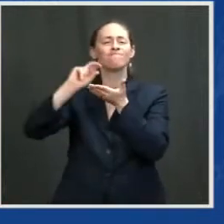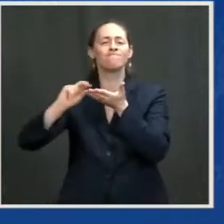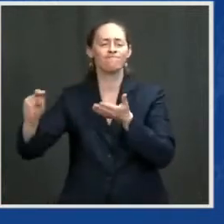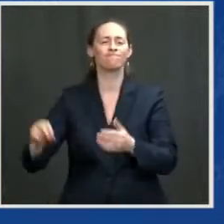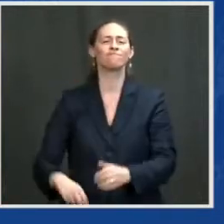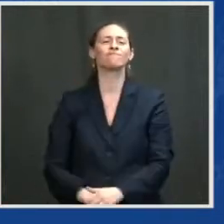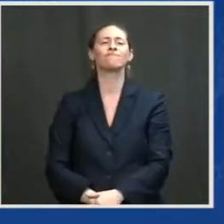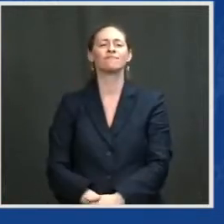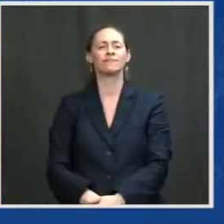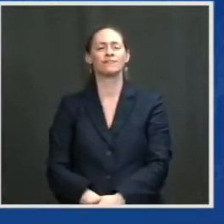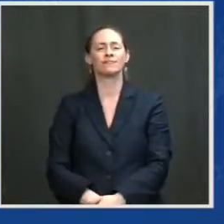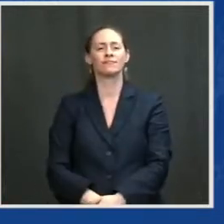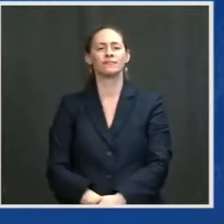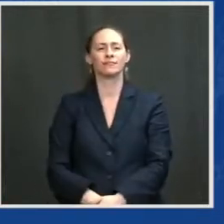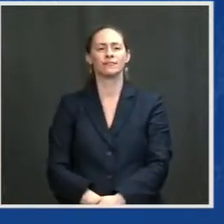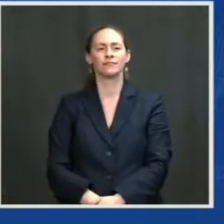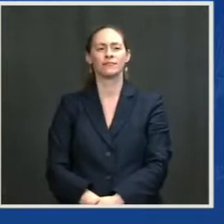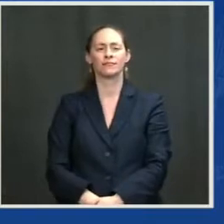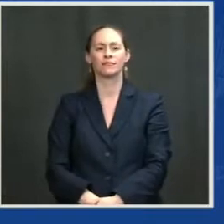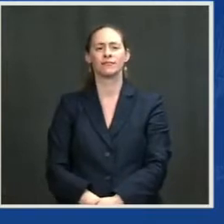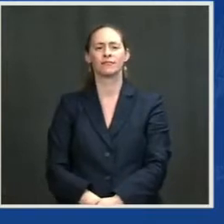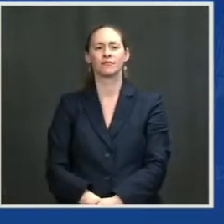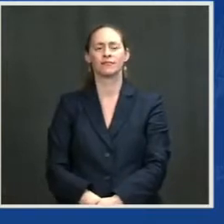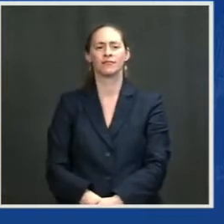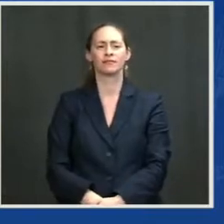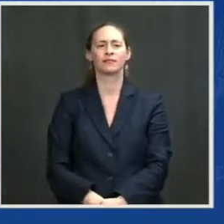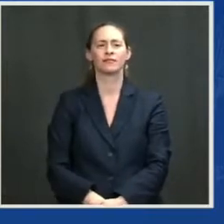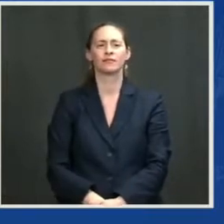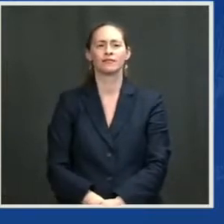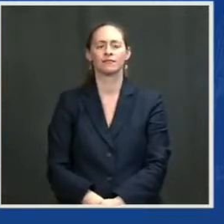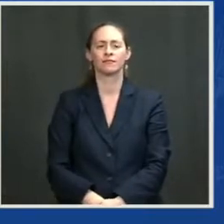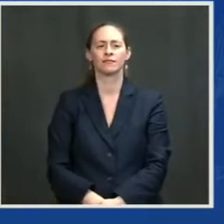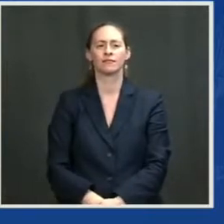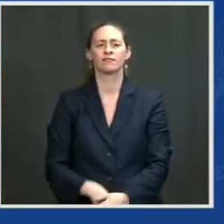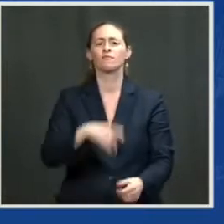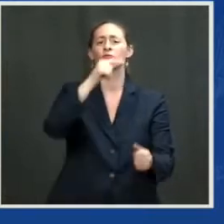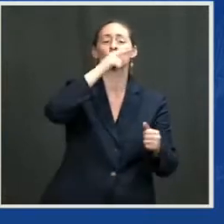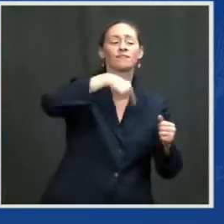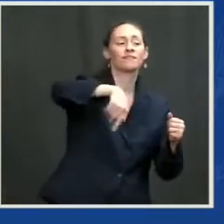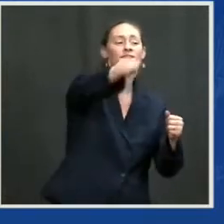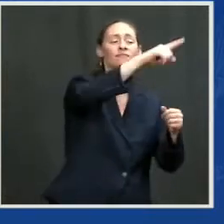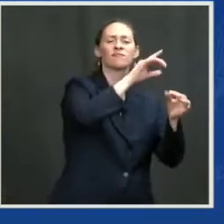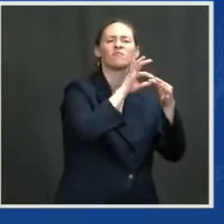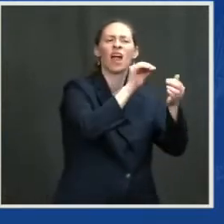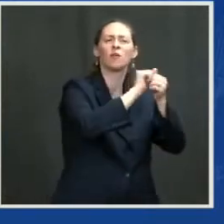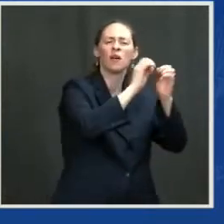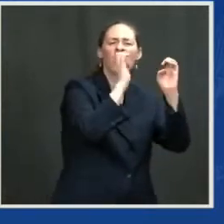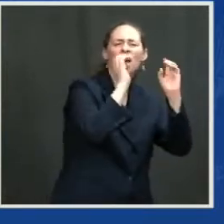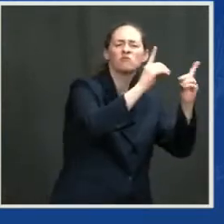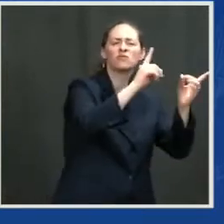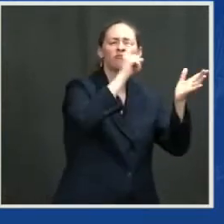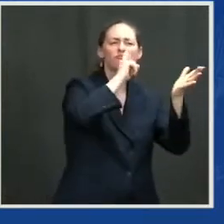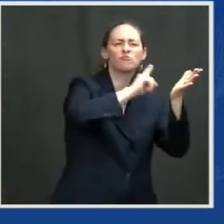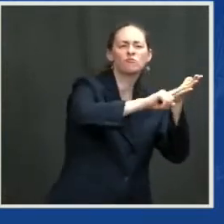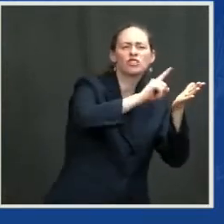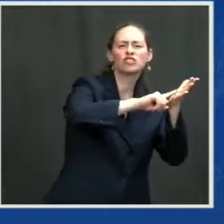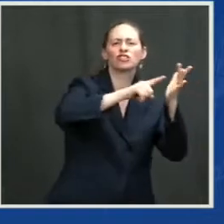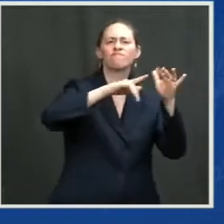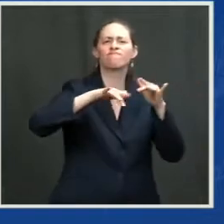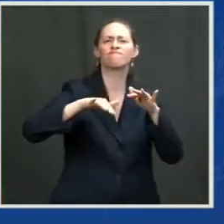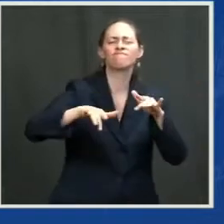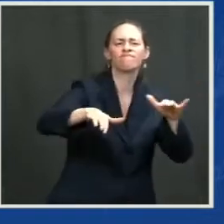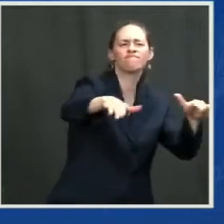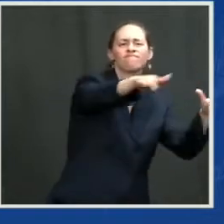employment, research, development, 9%. So folks, you know, we used to invest in